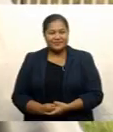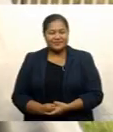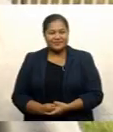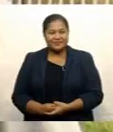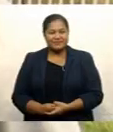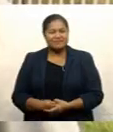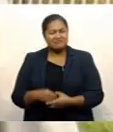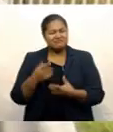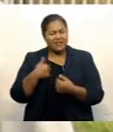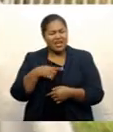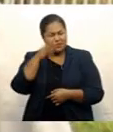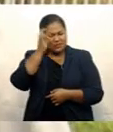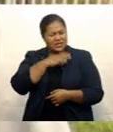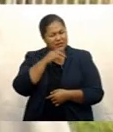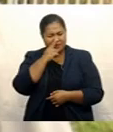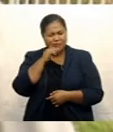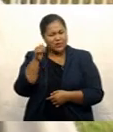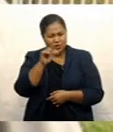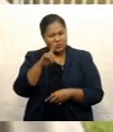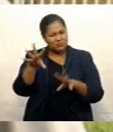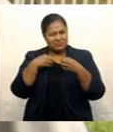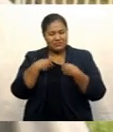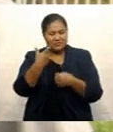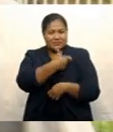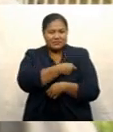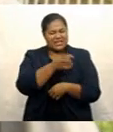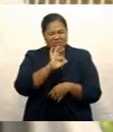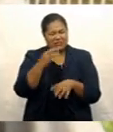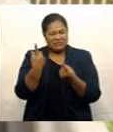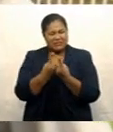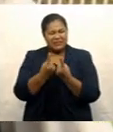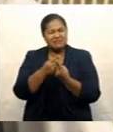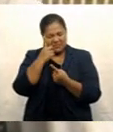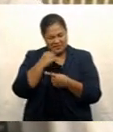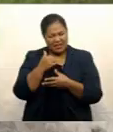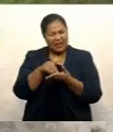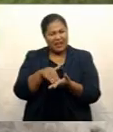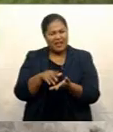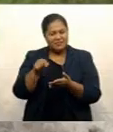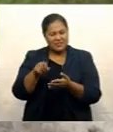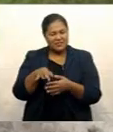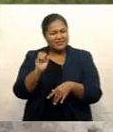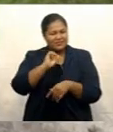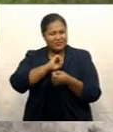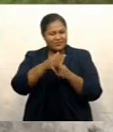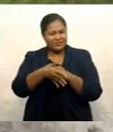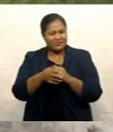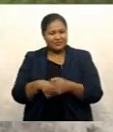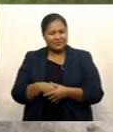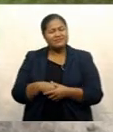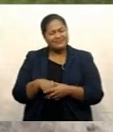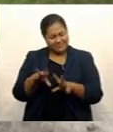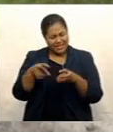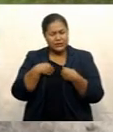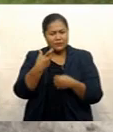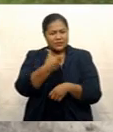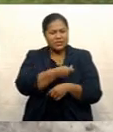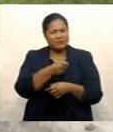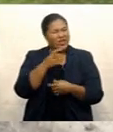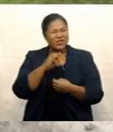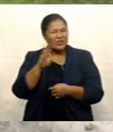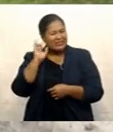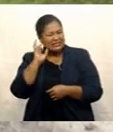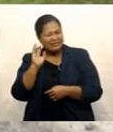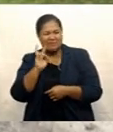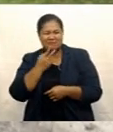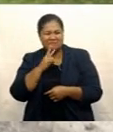I believe that people should take the jab. It's not painful and it can help during this pandemic. Please, come, take the jab. Don't listen to all those